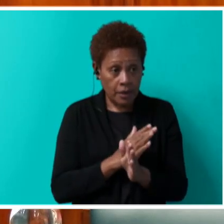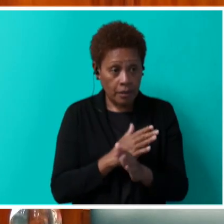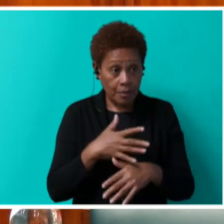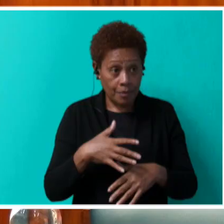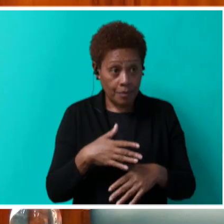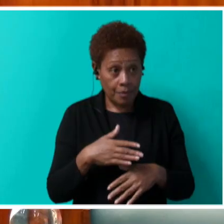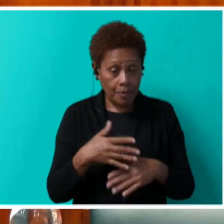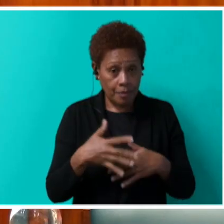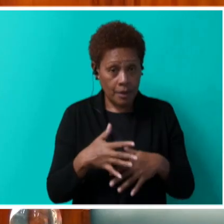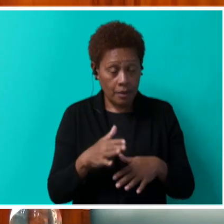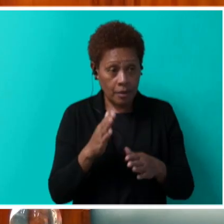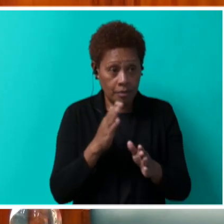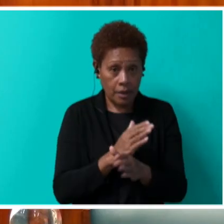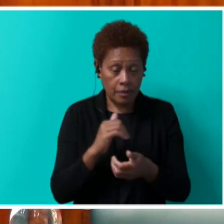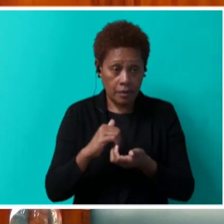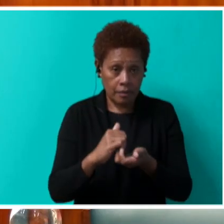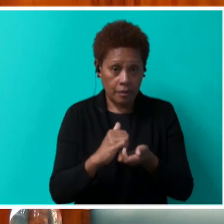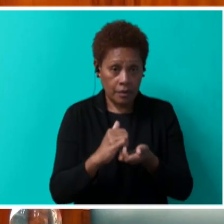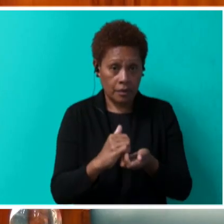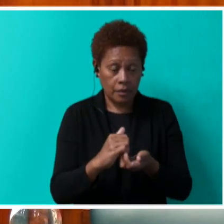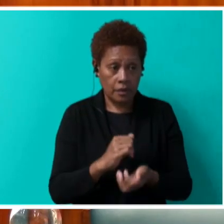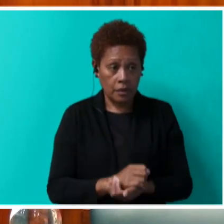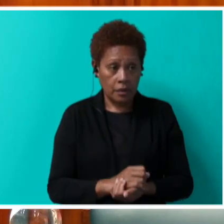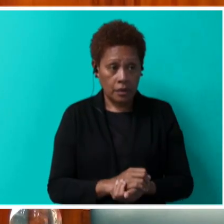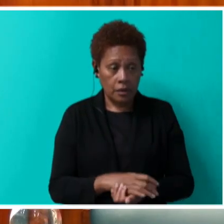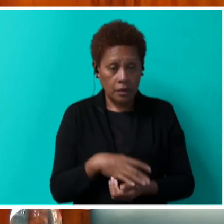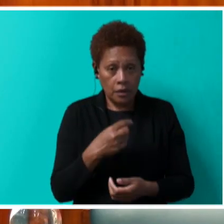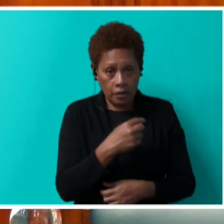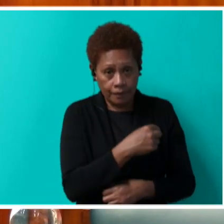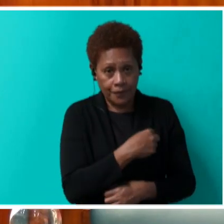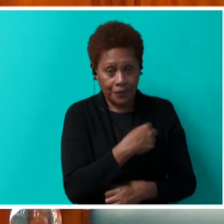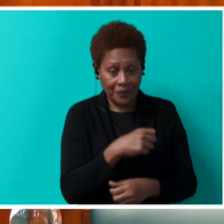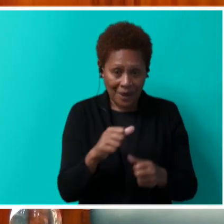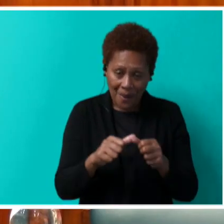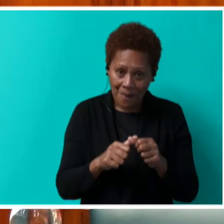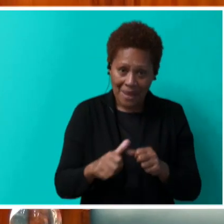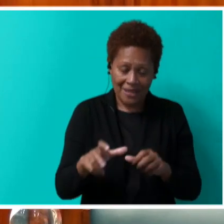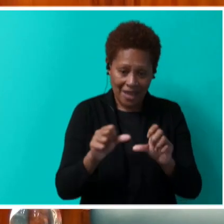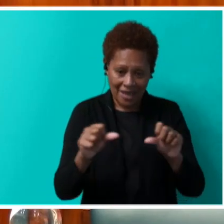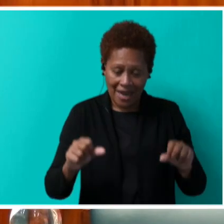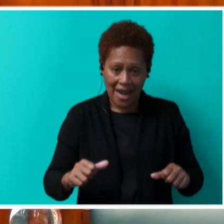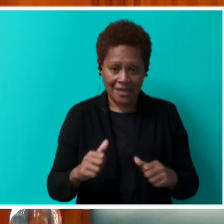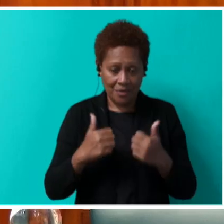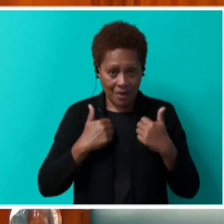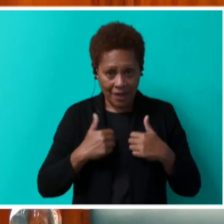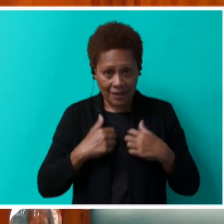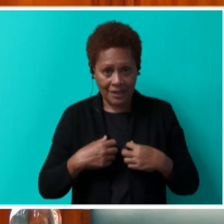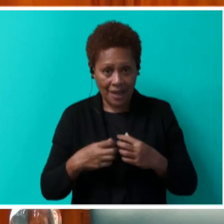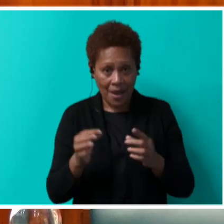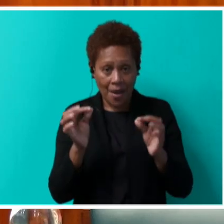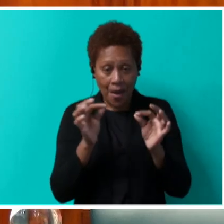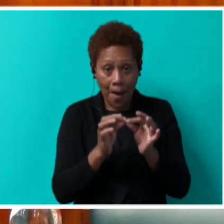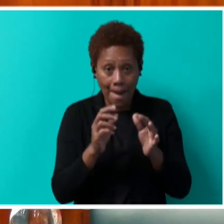public-private collaboration. Farmers' commitment to best agricultural practices, biosecurity of Fiji's